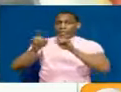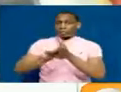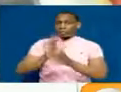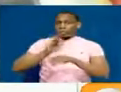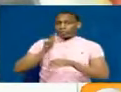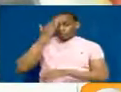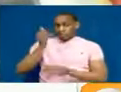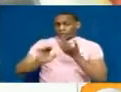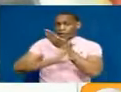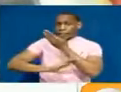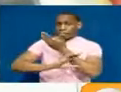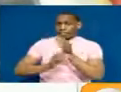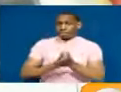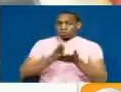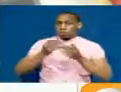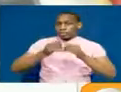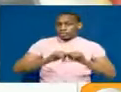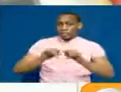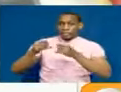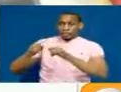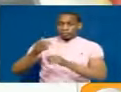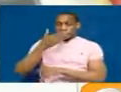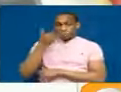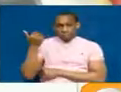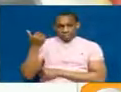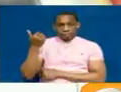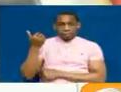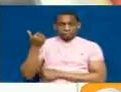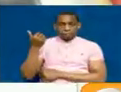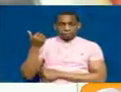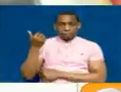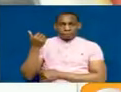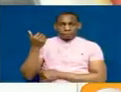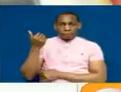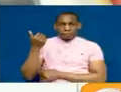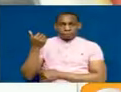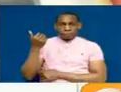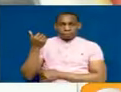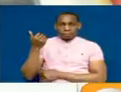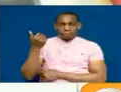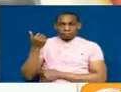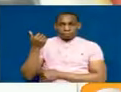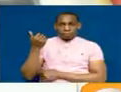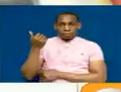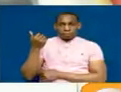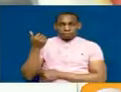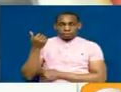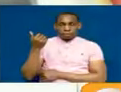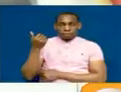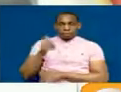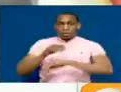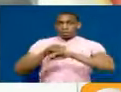because countries are trying their best to create a